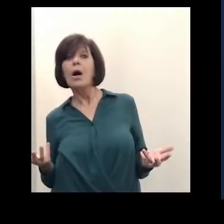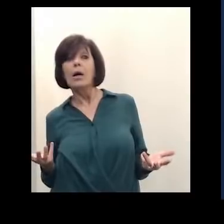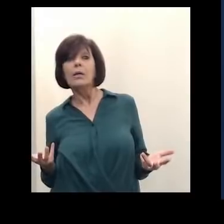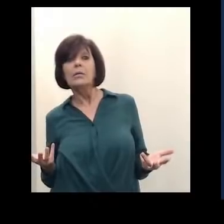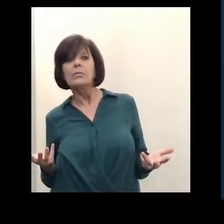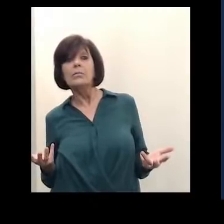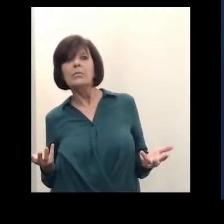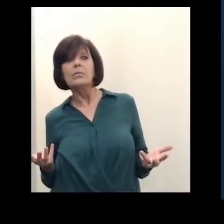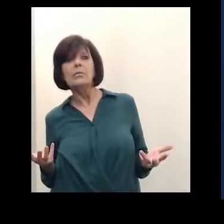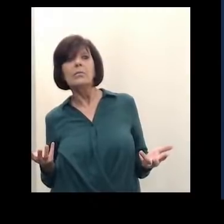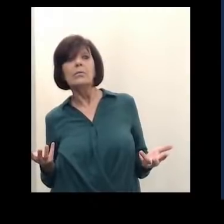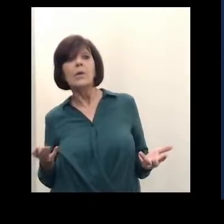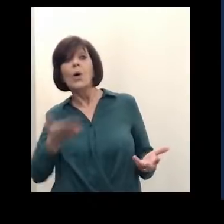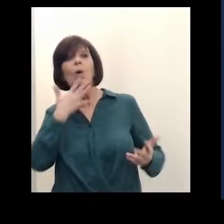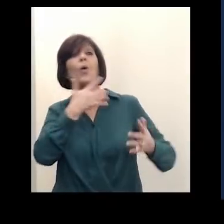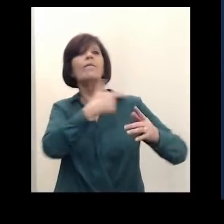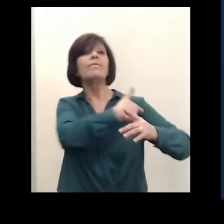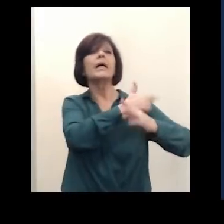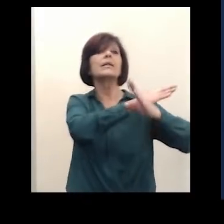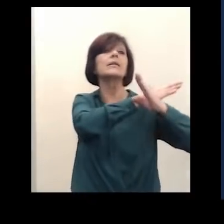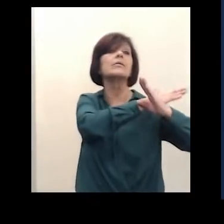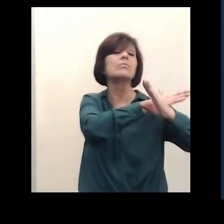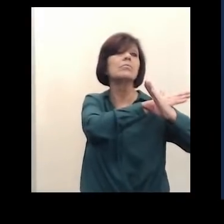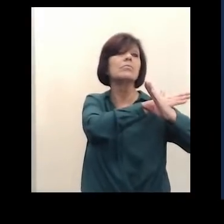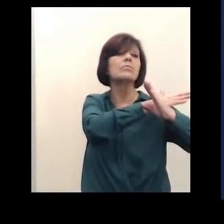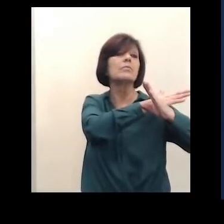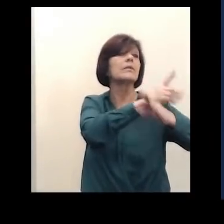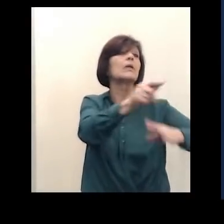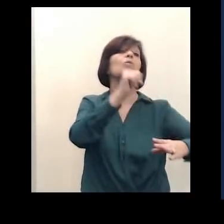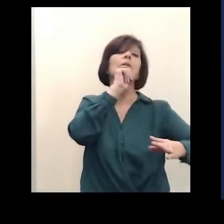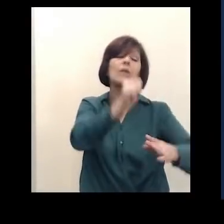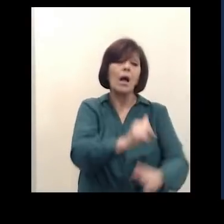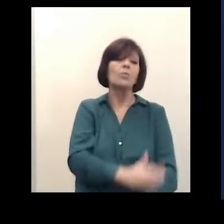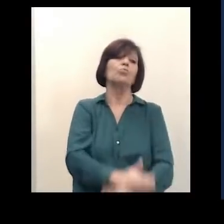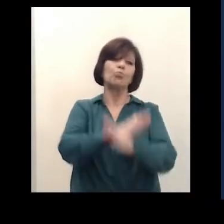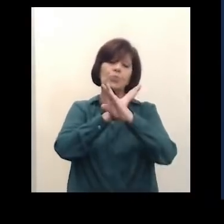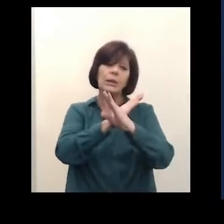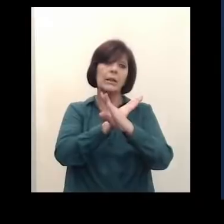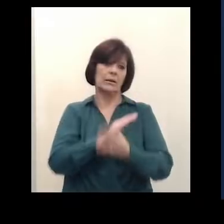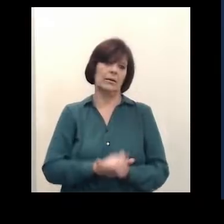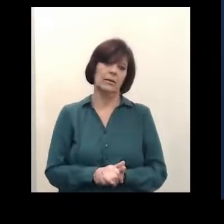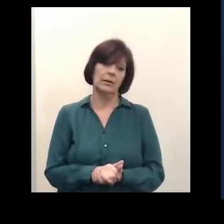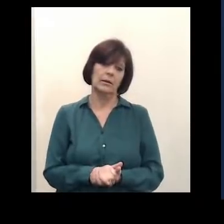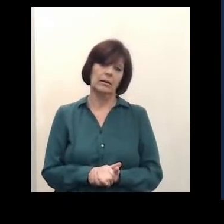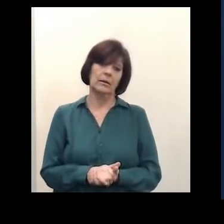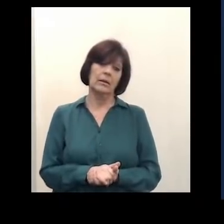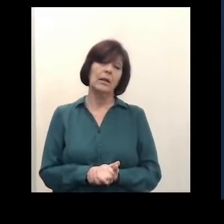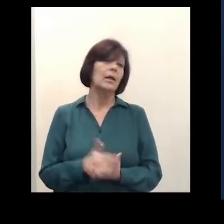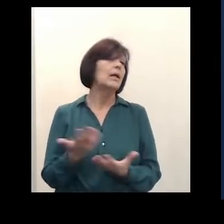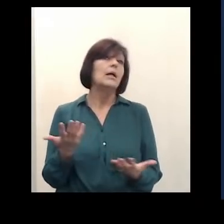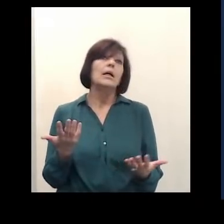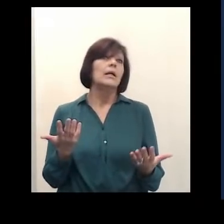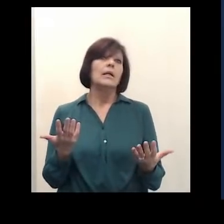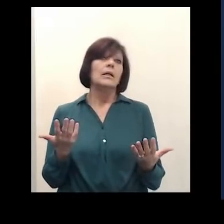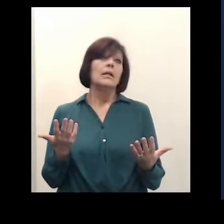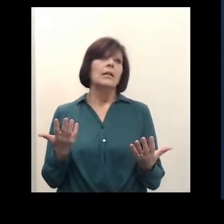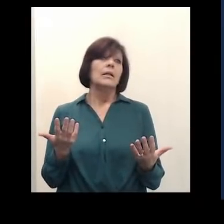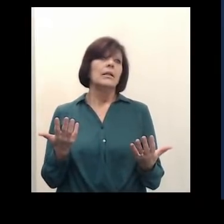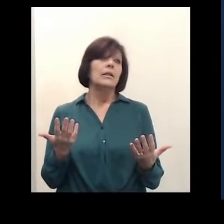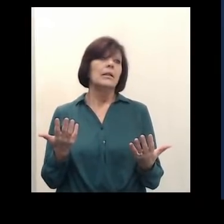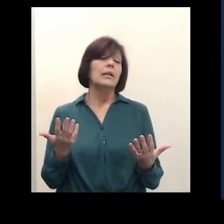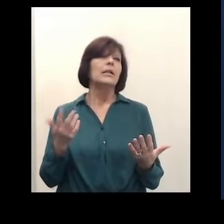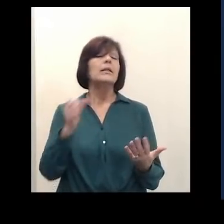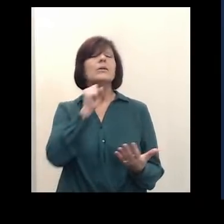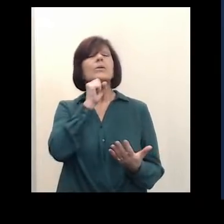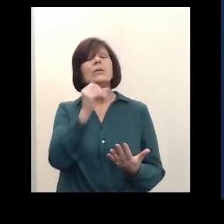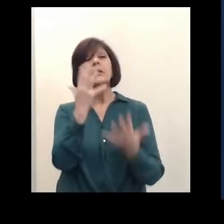they were unvaccinated. They were not protected against COVID-19. And it is just so sad to